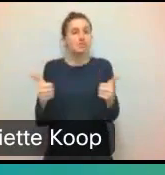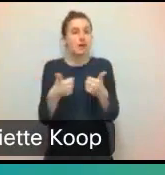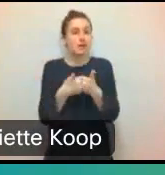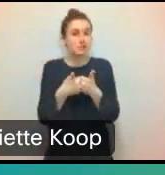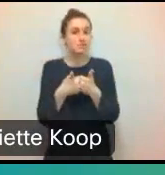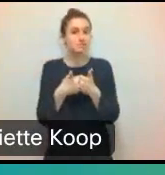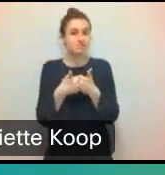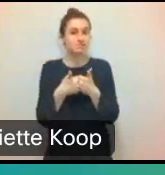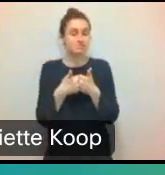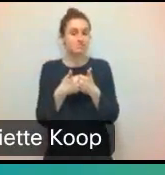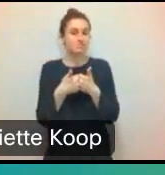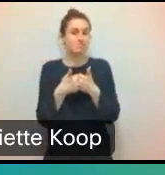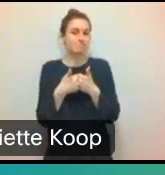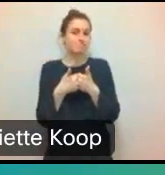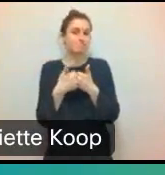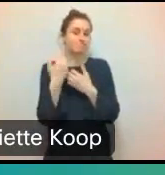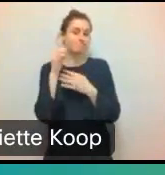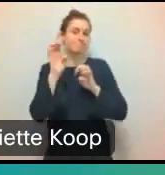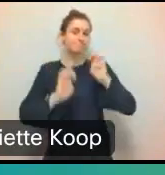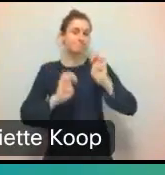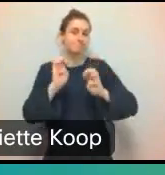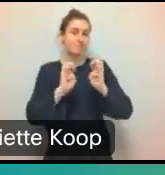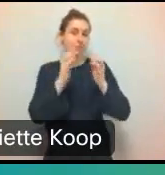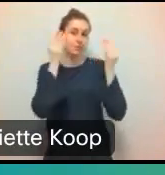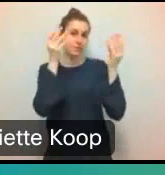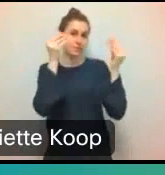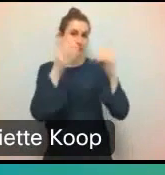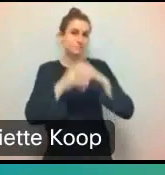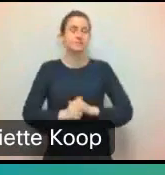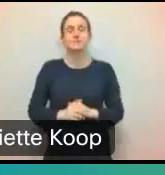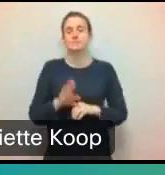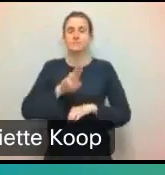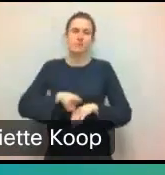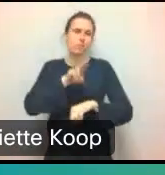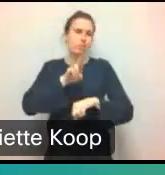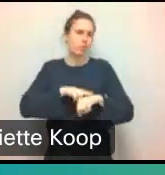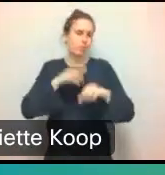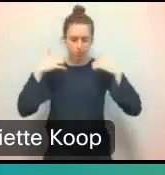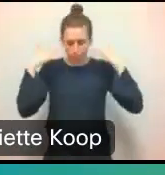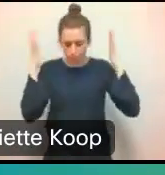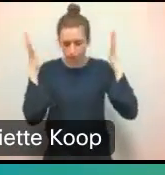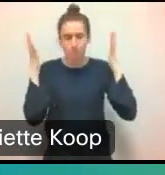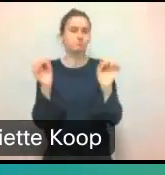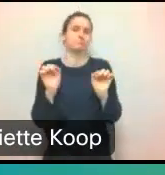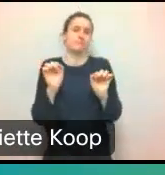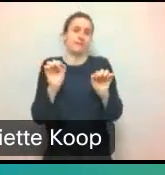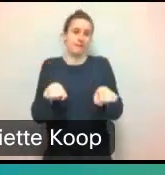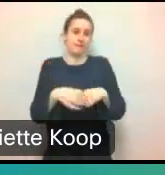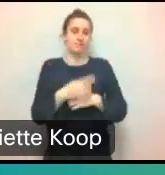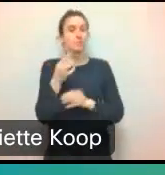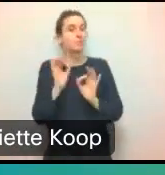challenges to evaluating information. Yes, it can be overwhelming. And here's the important